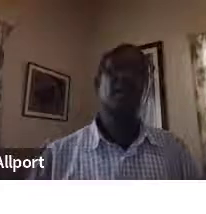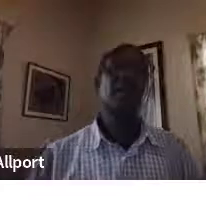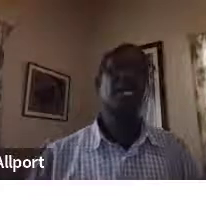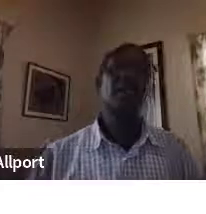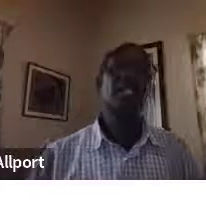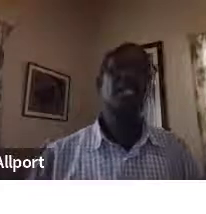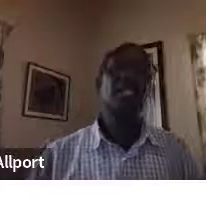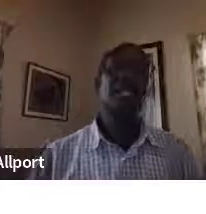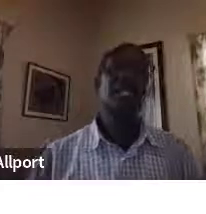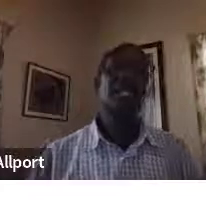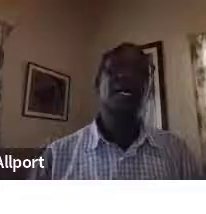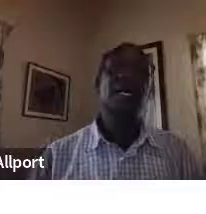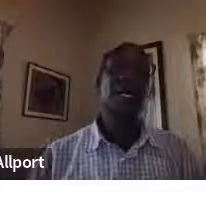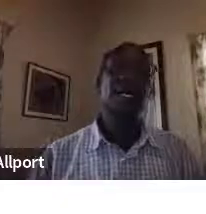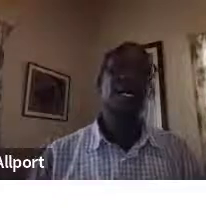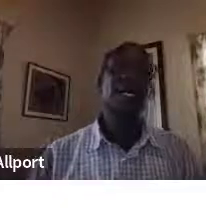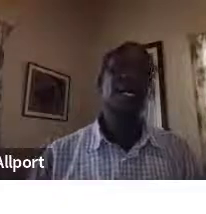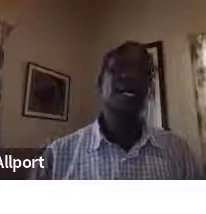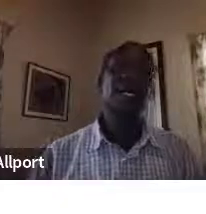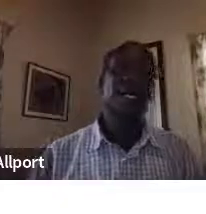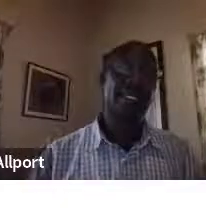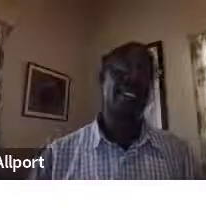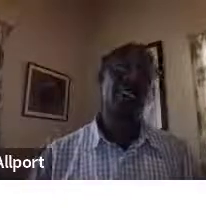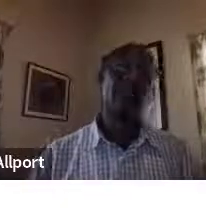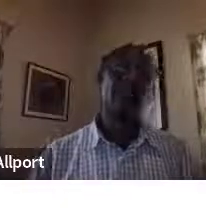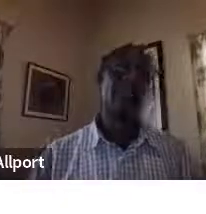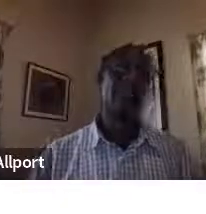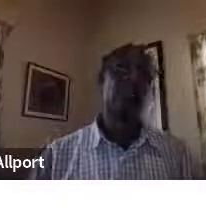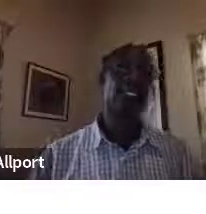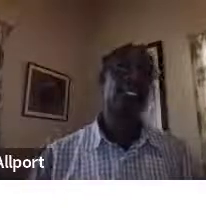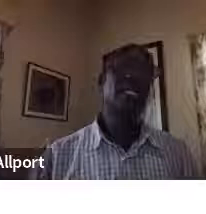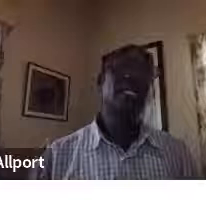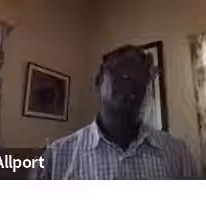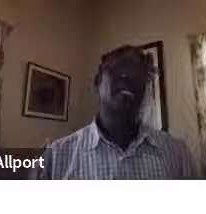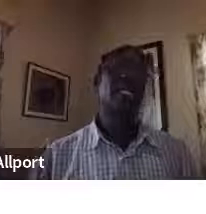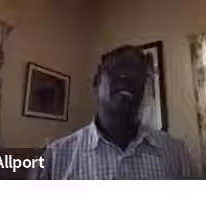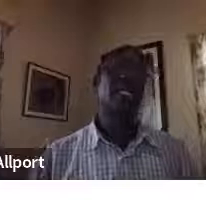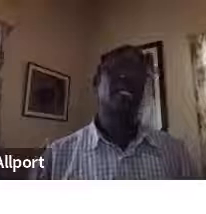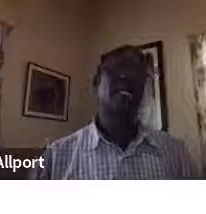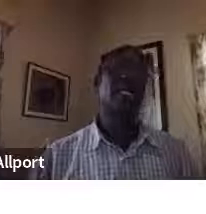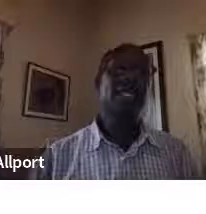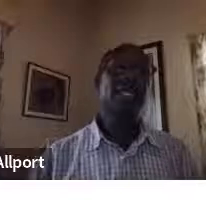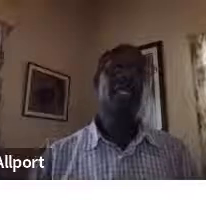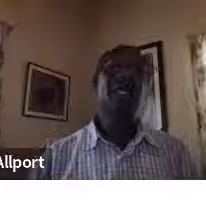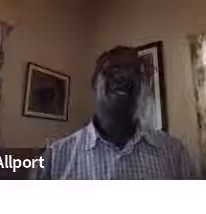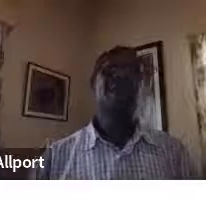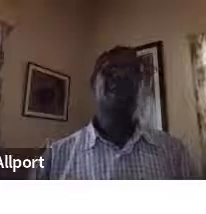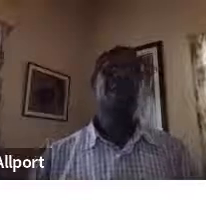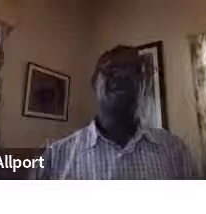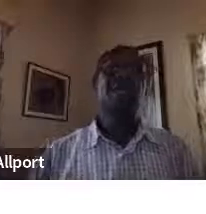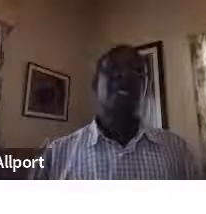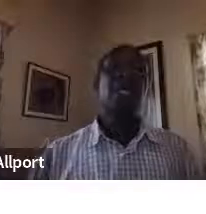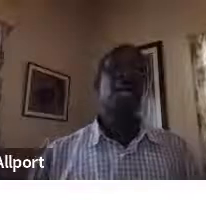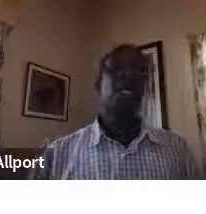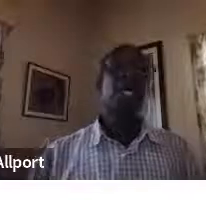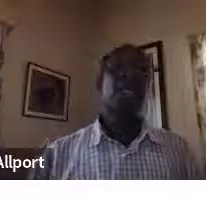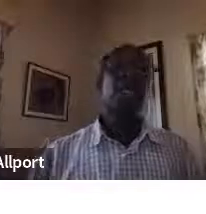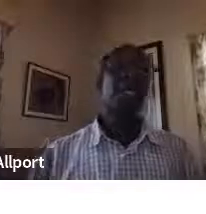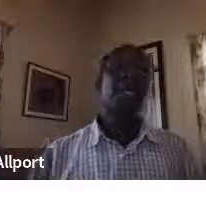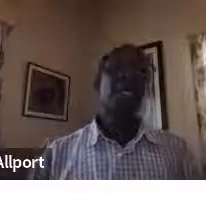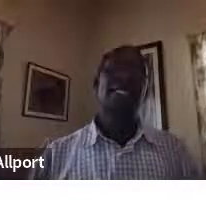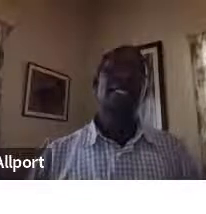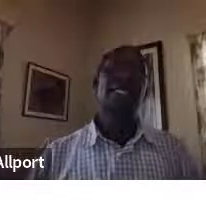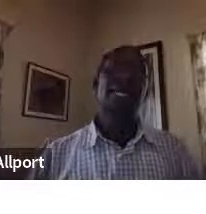is the observed data that you have inputted, especially the weather. And when